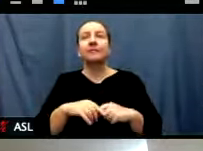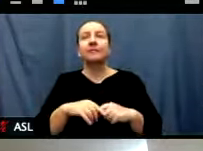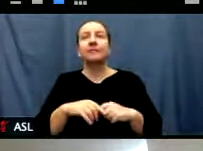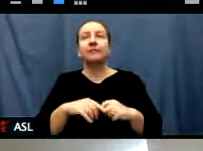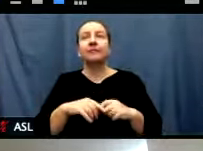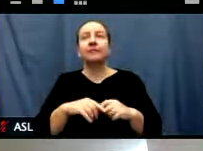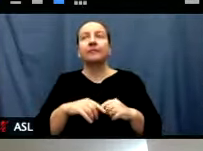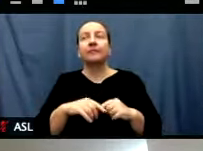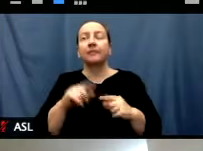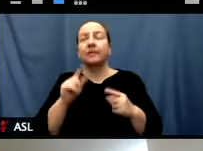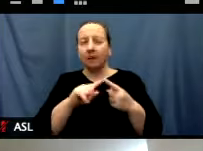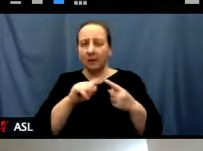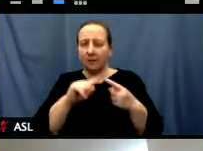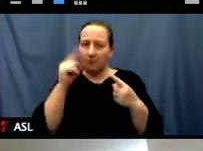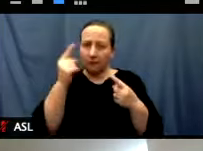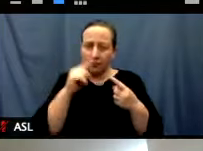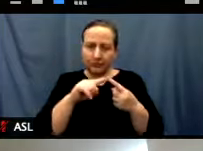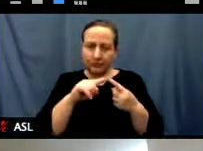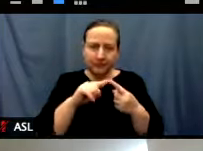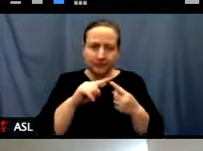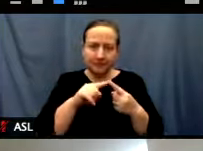is that